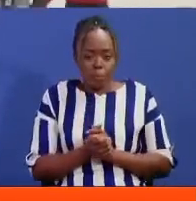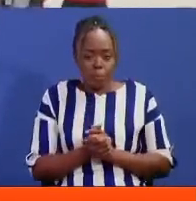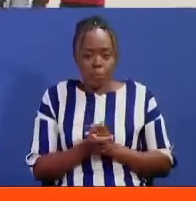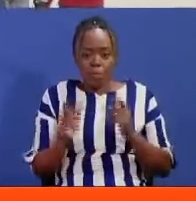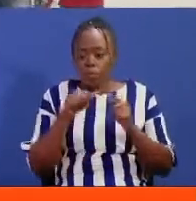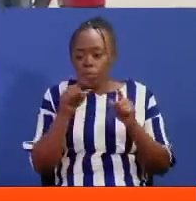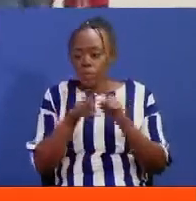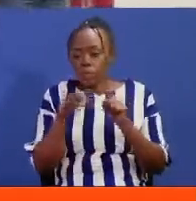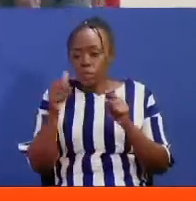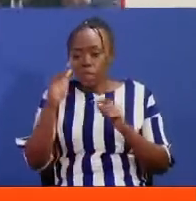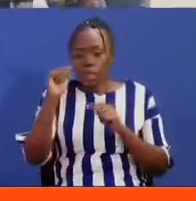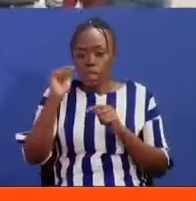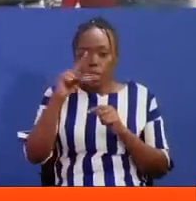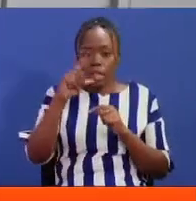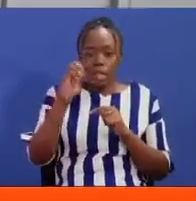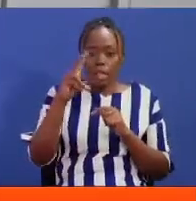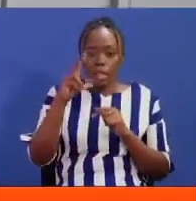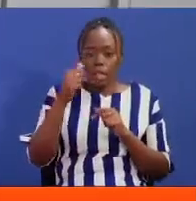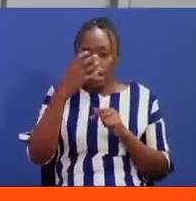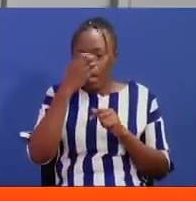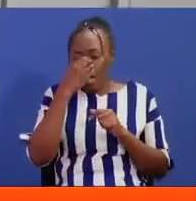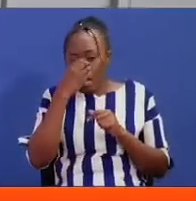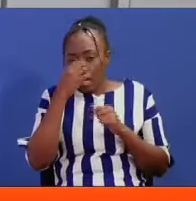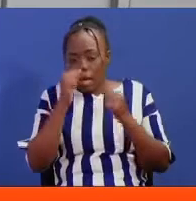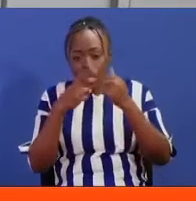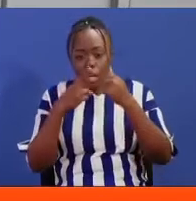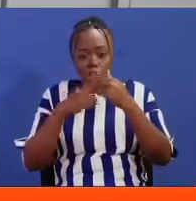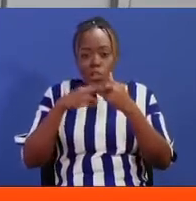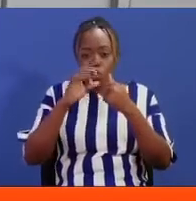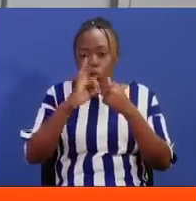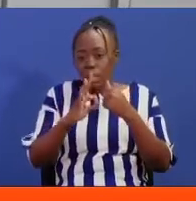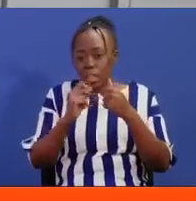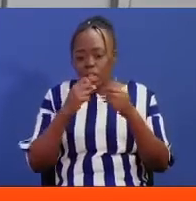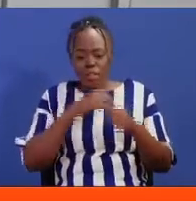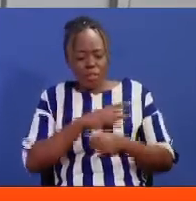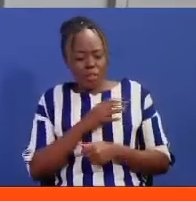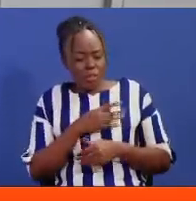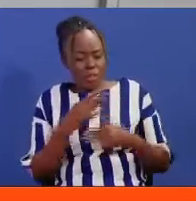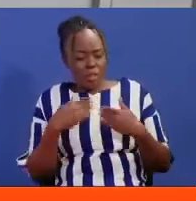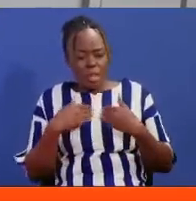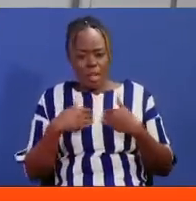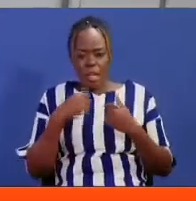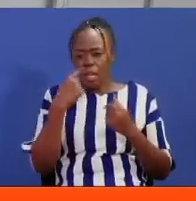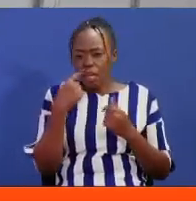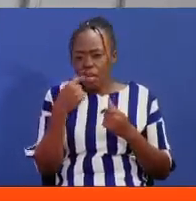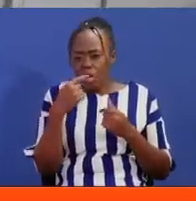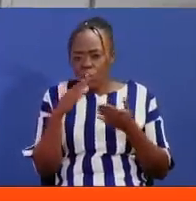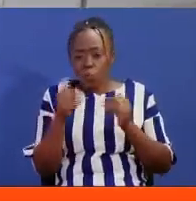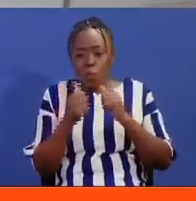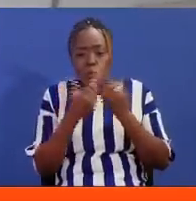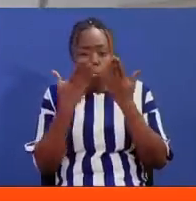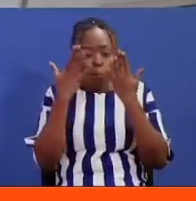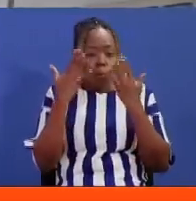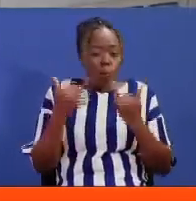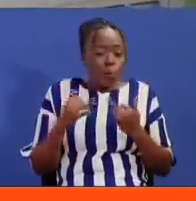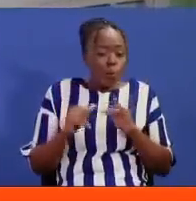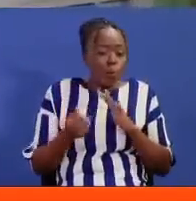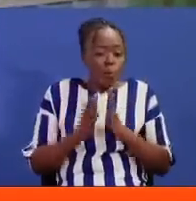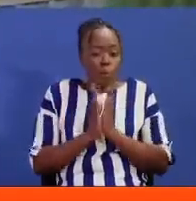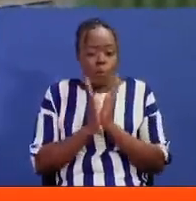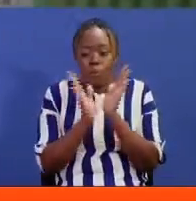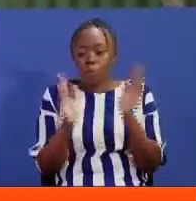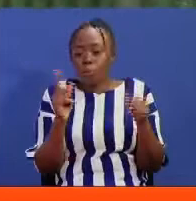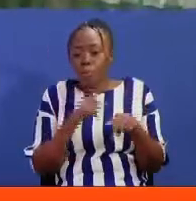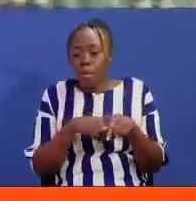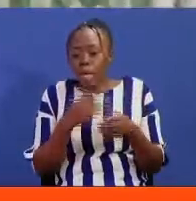Marilena Cheng, who is a 23-year-old, tells us that she fears getting the AstraZeneca vaccine should it be opened up